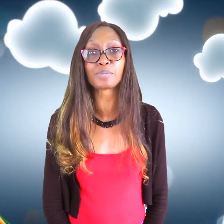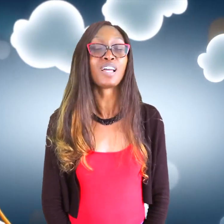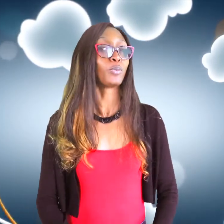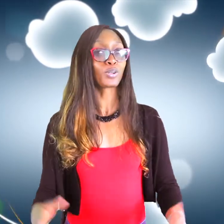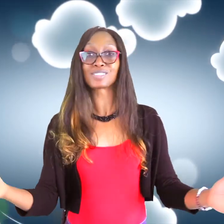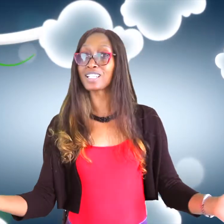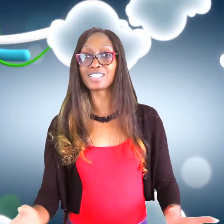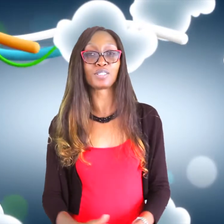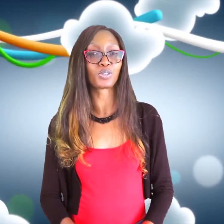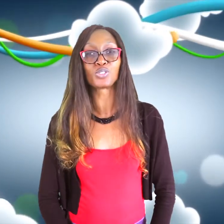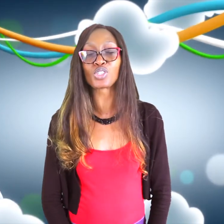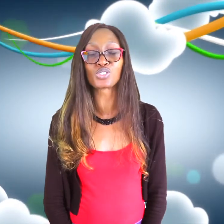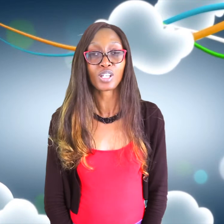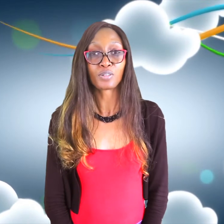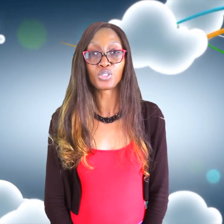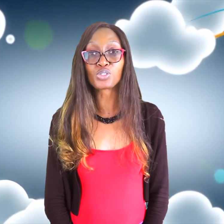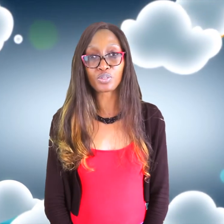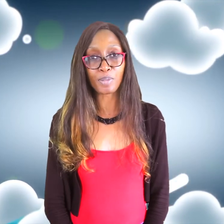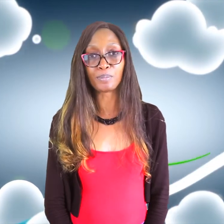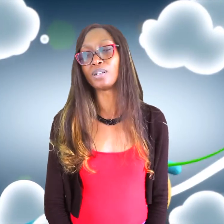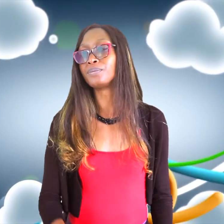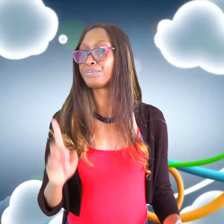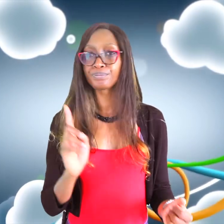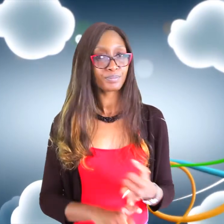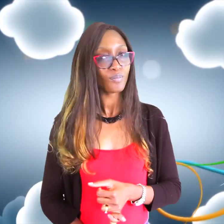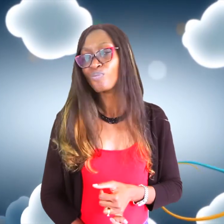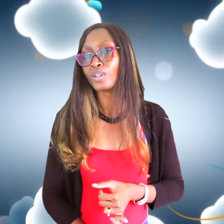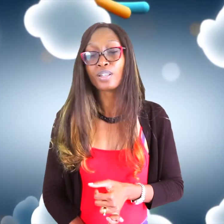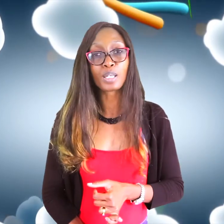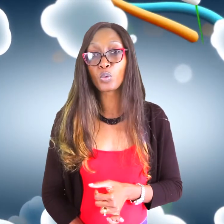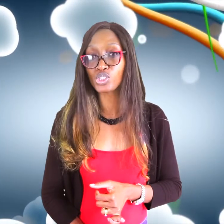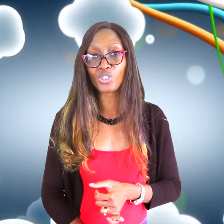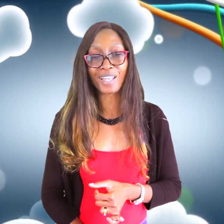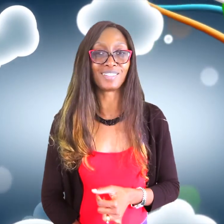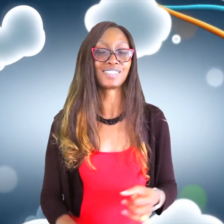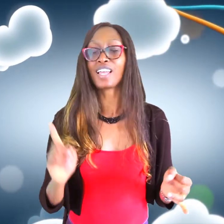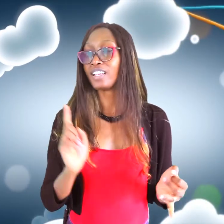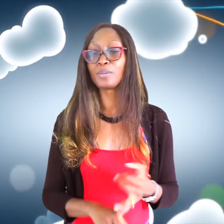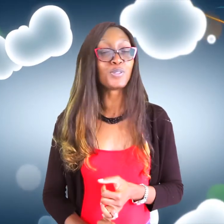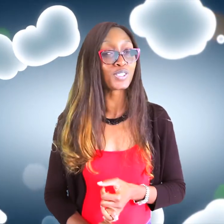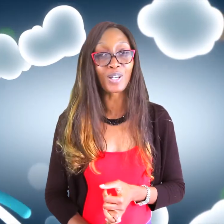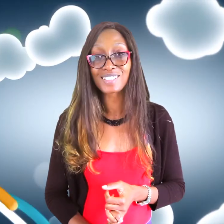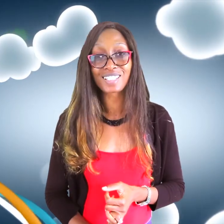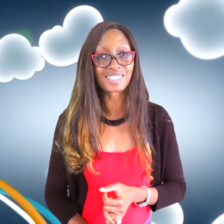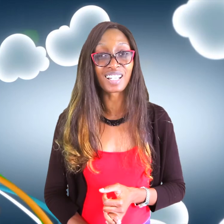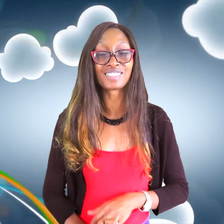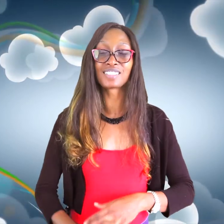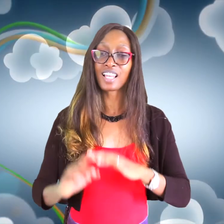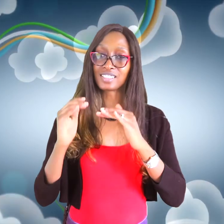many times. We're going to say it again for you, just for you to remember. Keep washing your hands. Keep using your